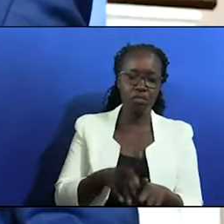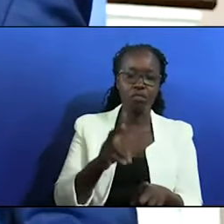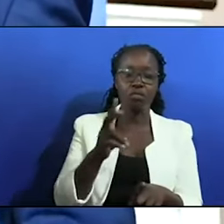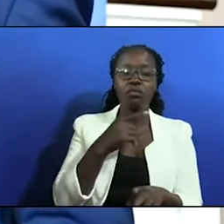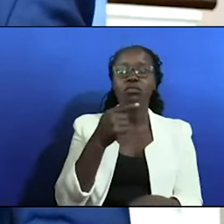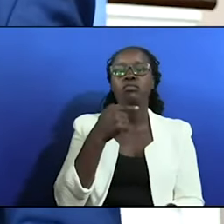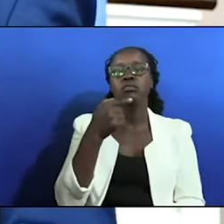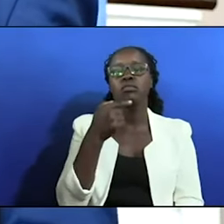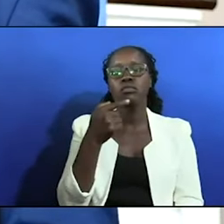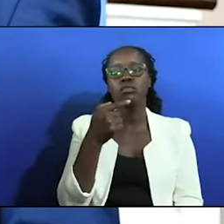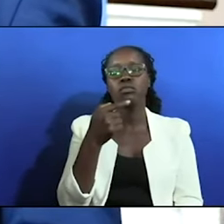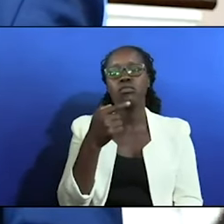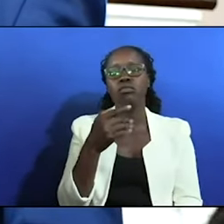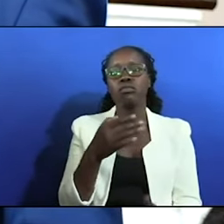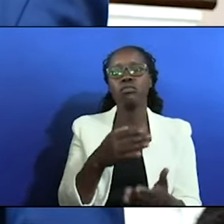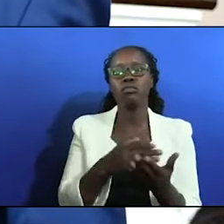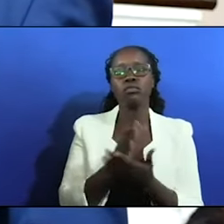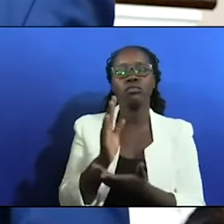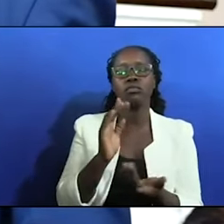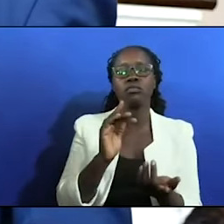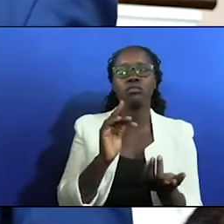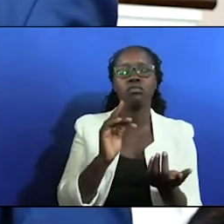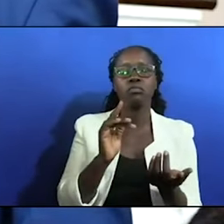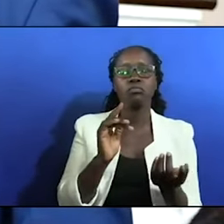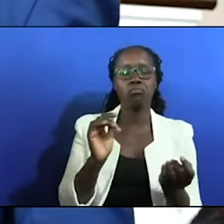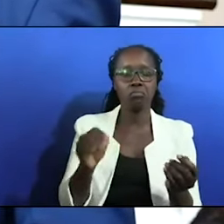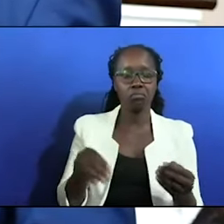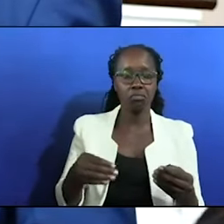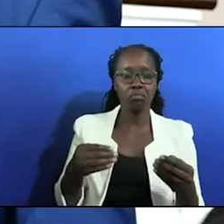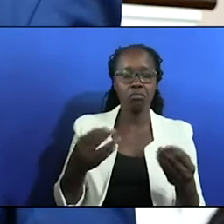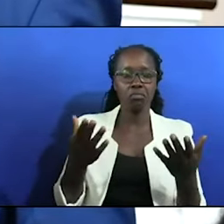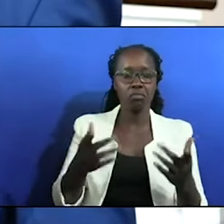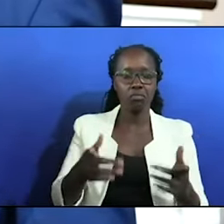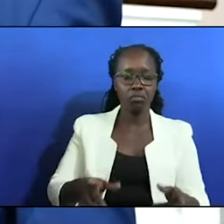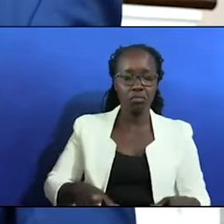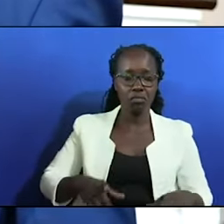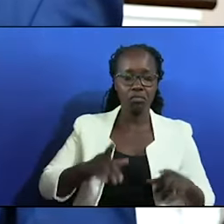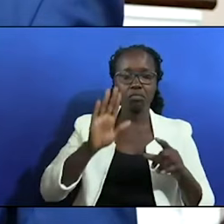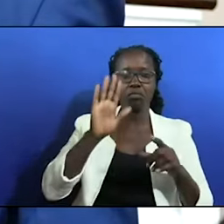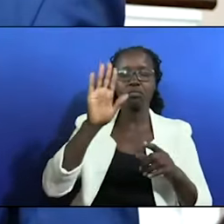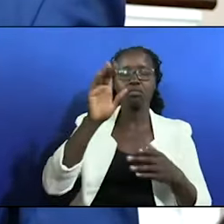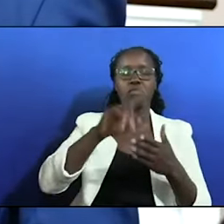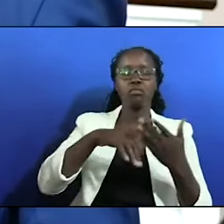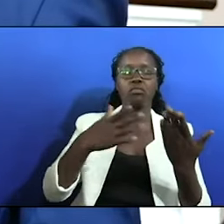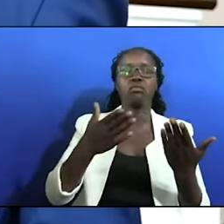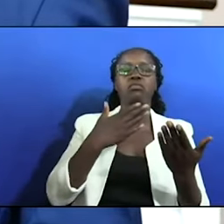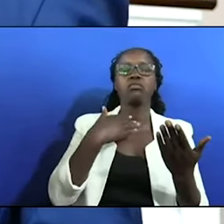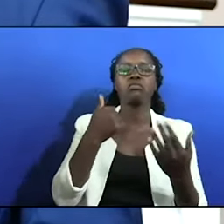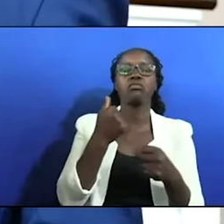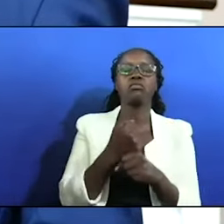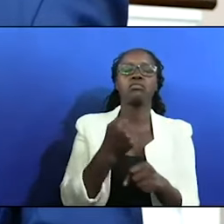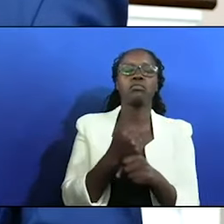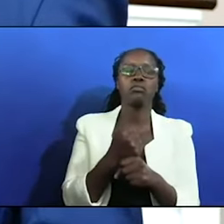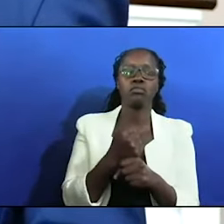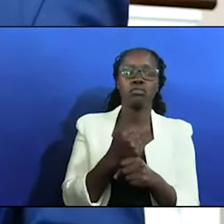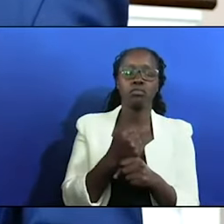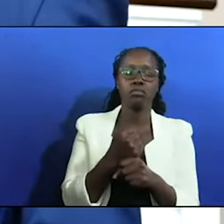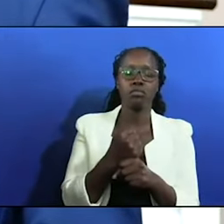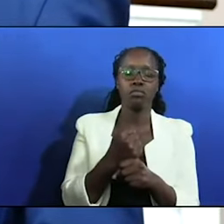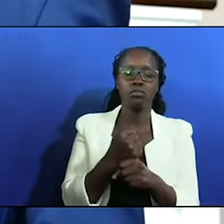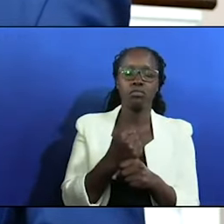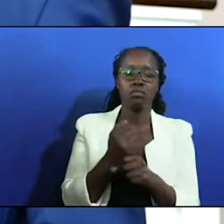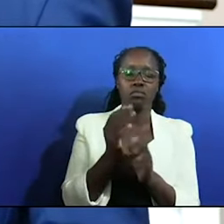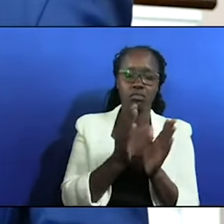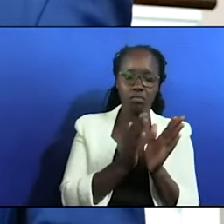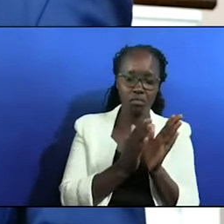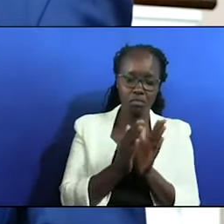have said truly that they have given their lives to you, that whatever they want to do, their